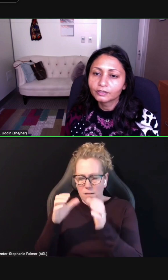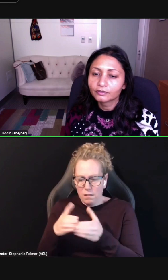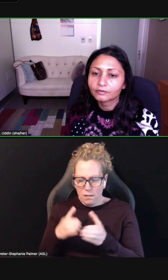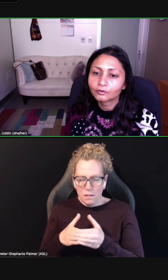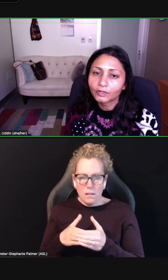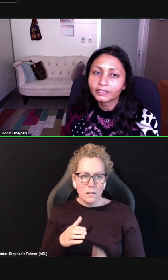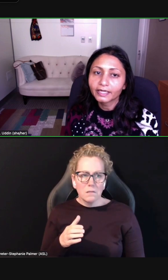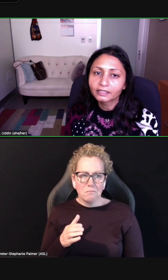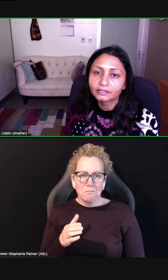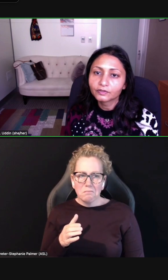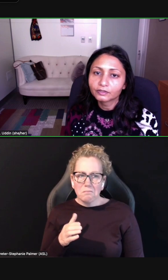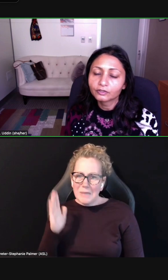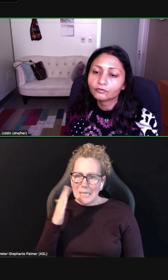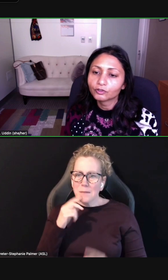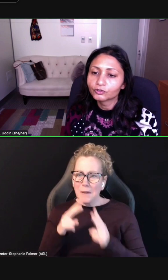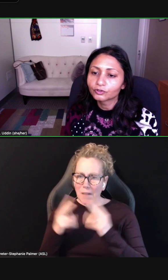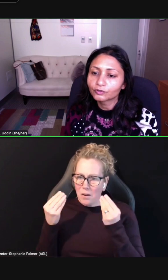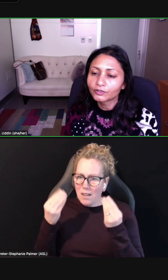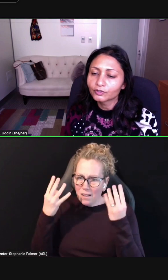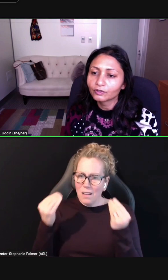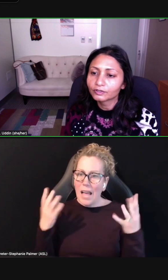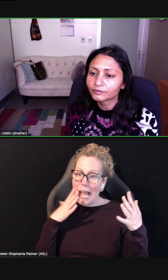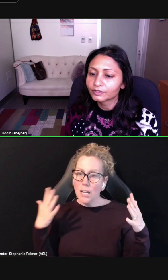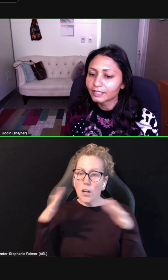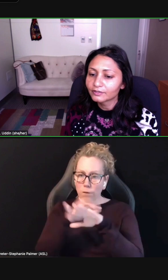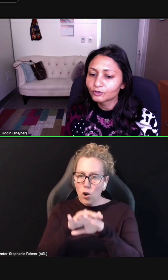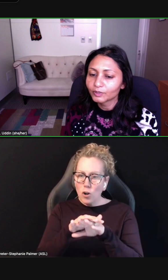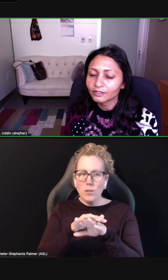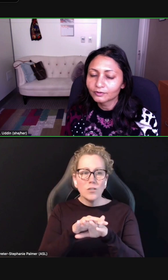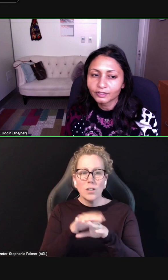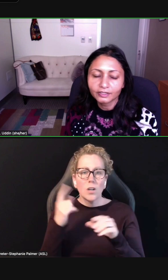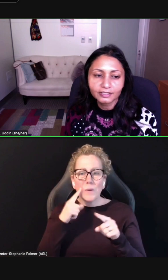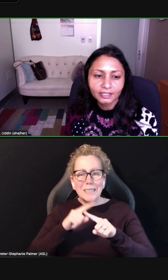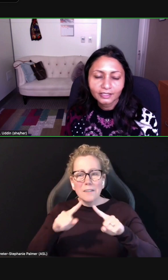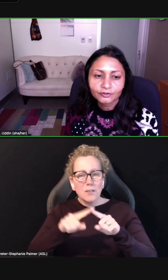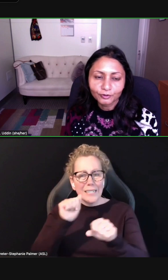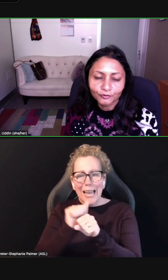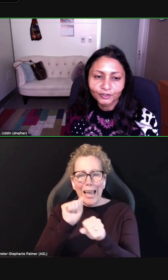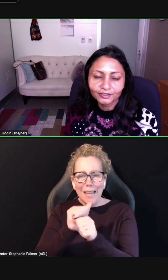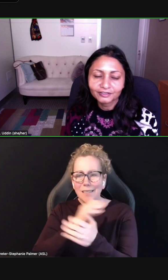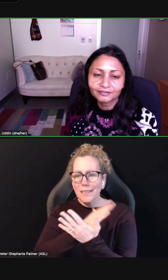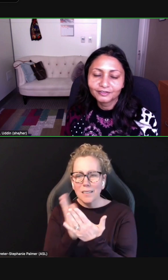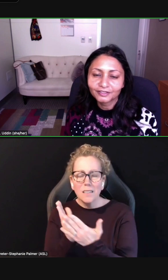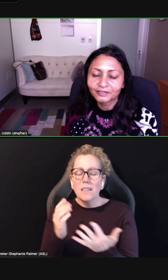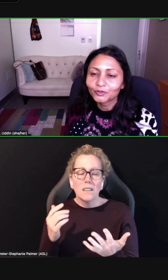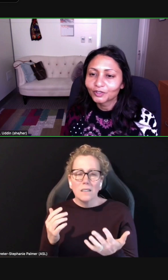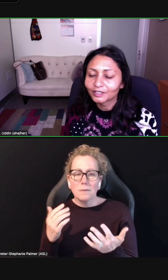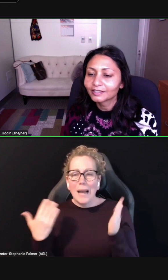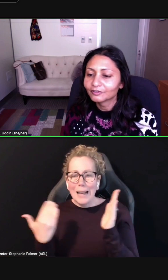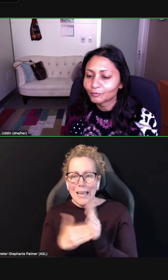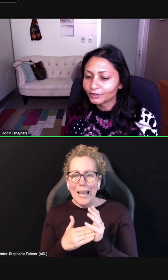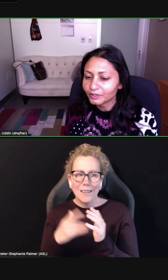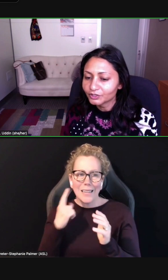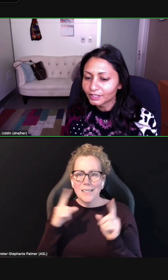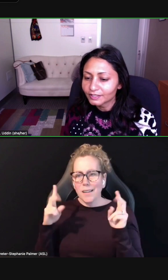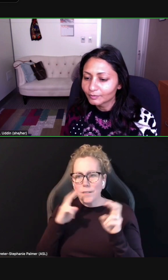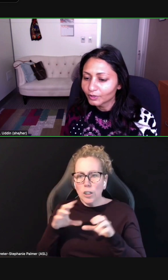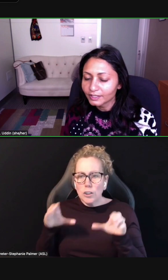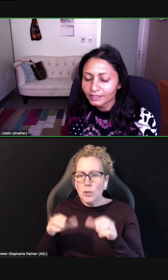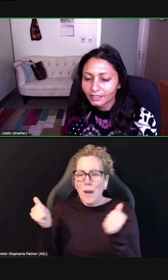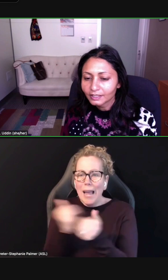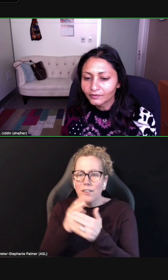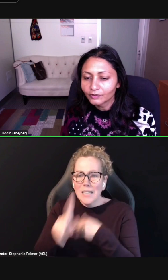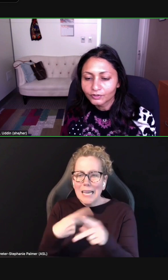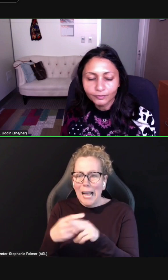to be quite active and converge across all different task domains. So it is sort of a does everything kind of brain region in